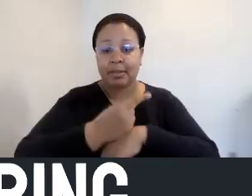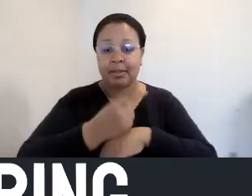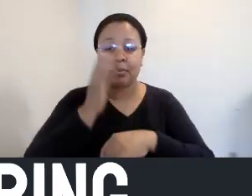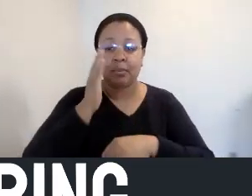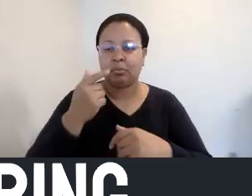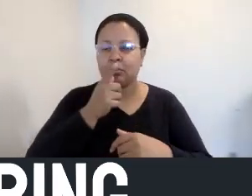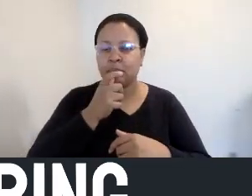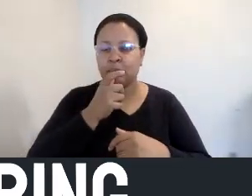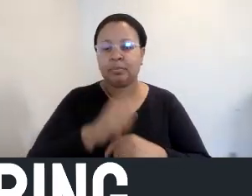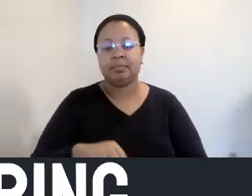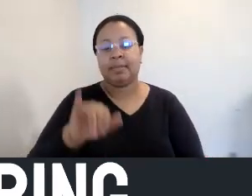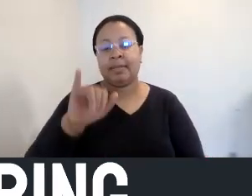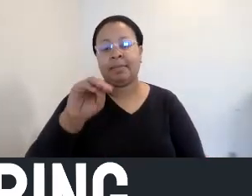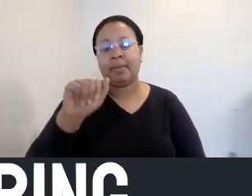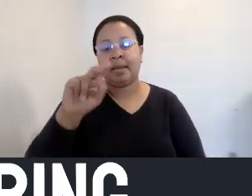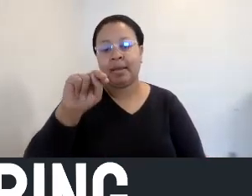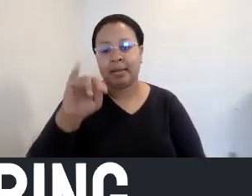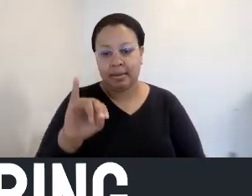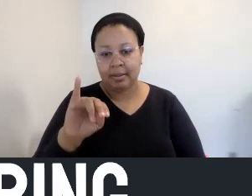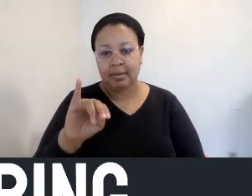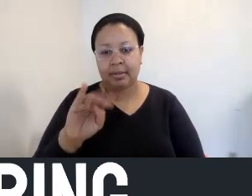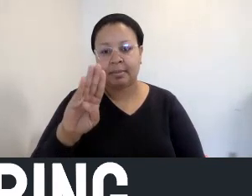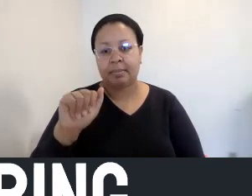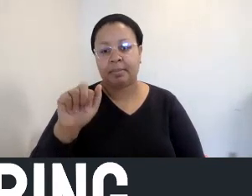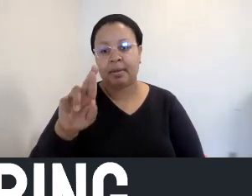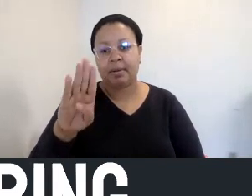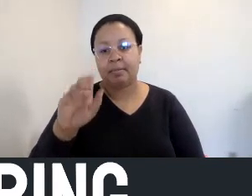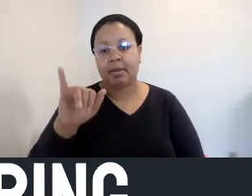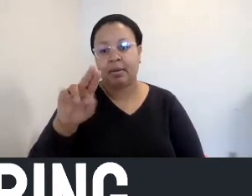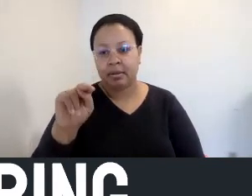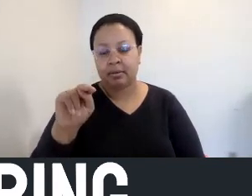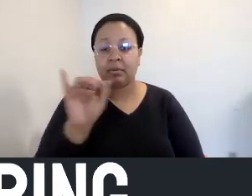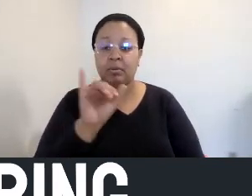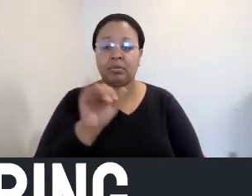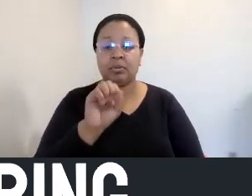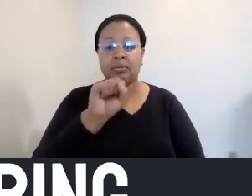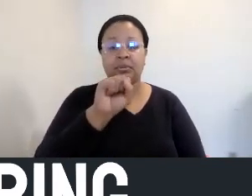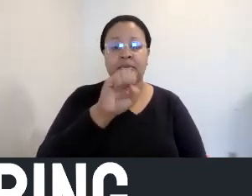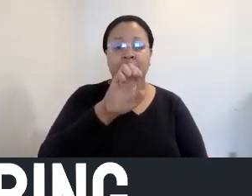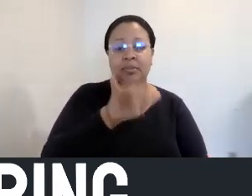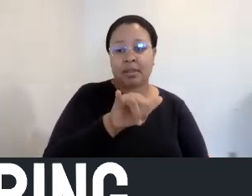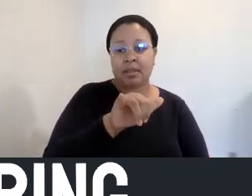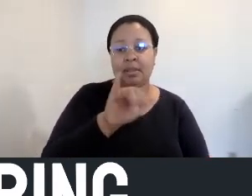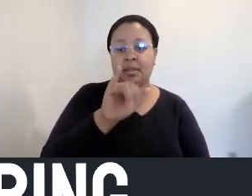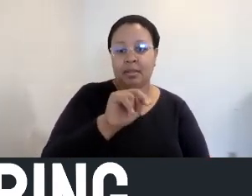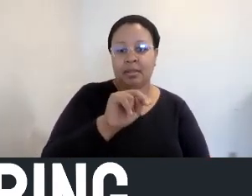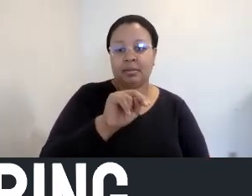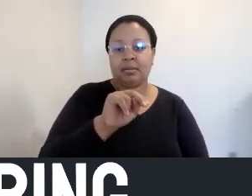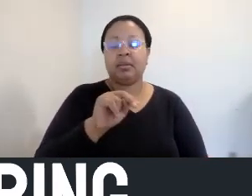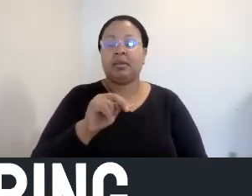and Sai In, who is an attorney at ACDL. Both Imani, Sai, and myself, we